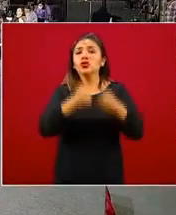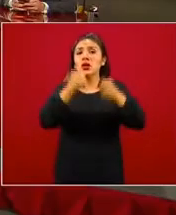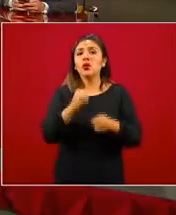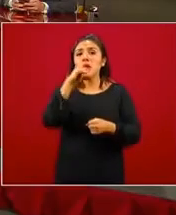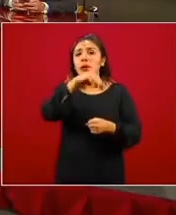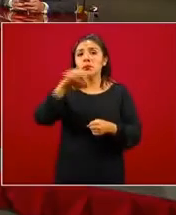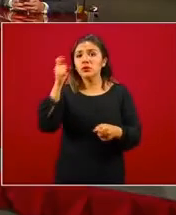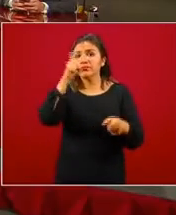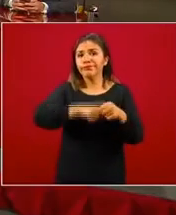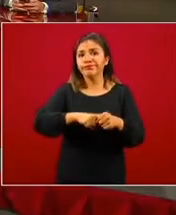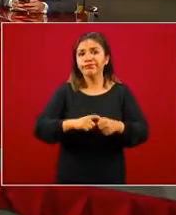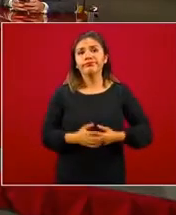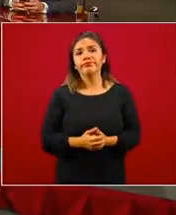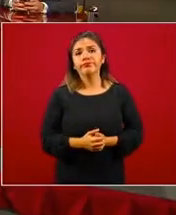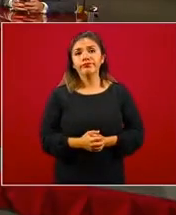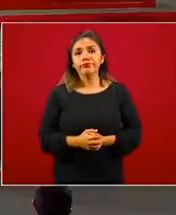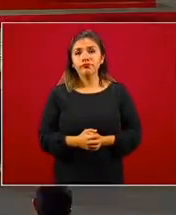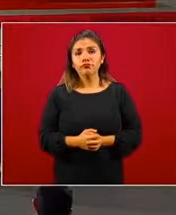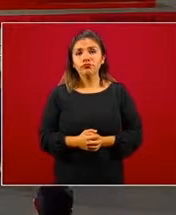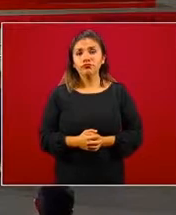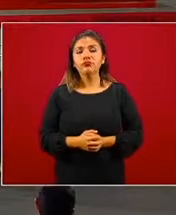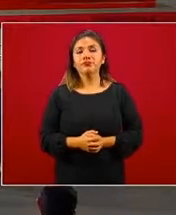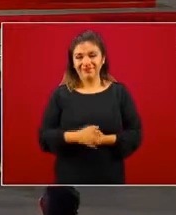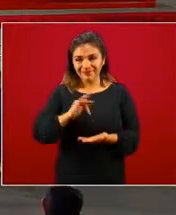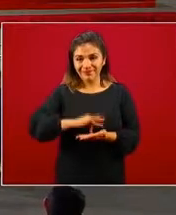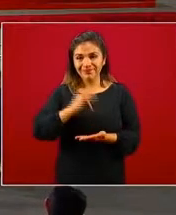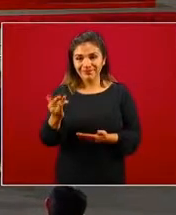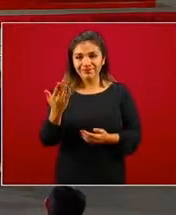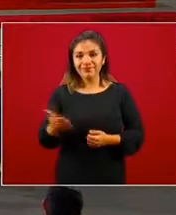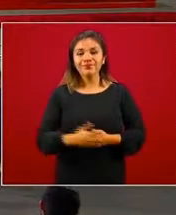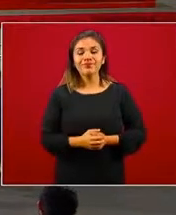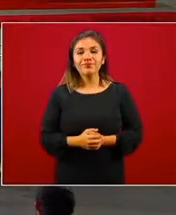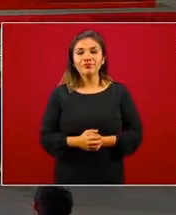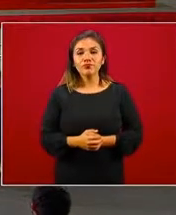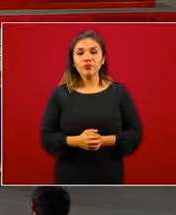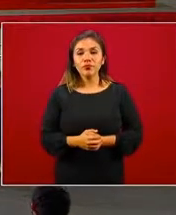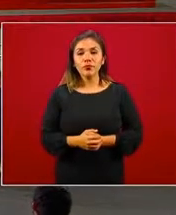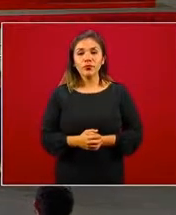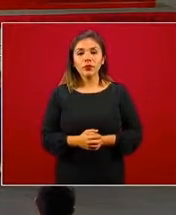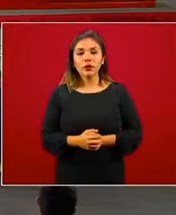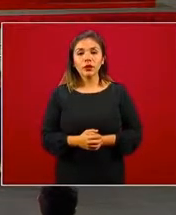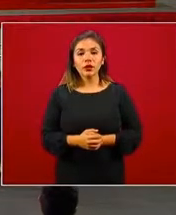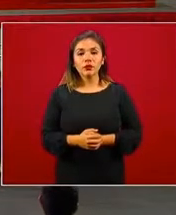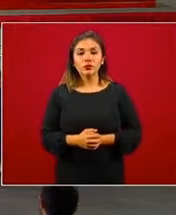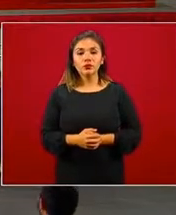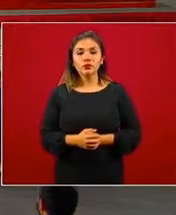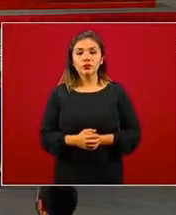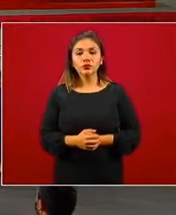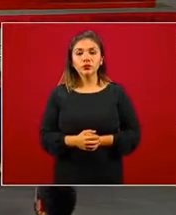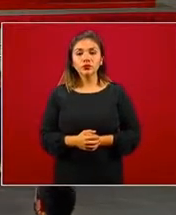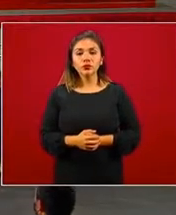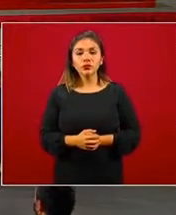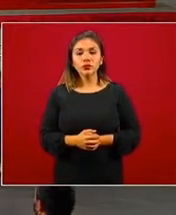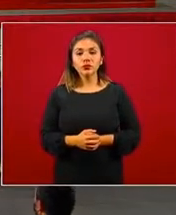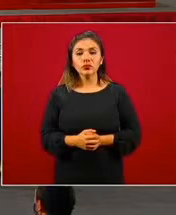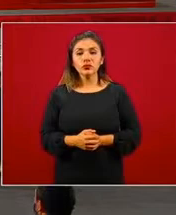a contract and they need Social Security coverage. Thank you very much. Good. And then